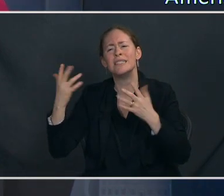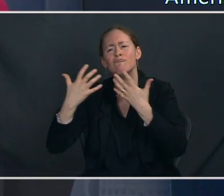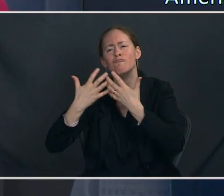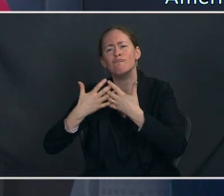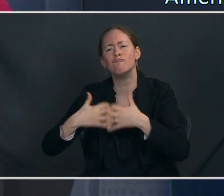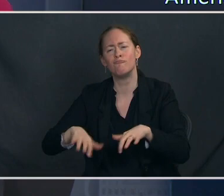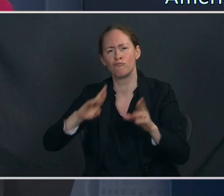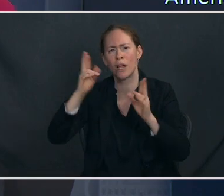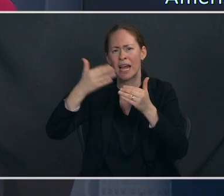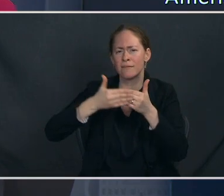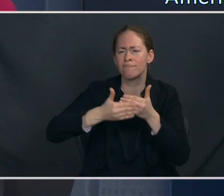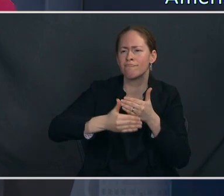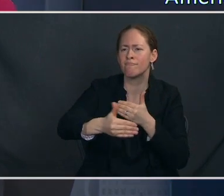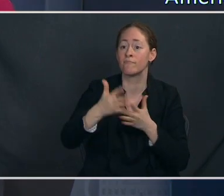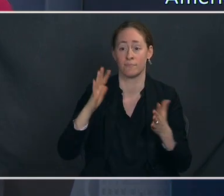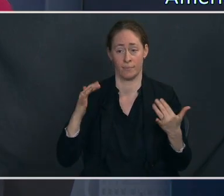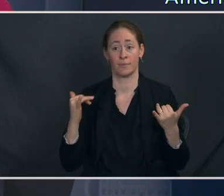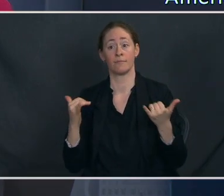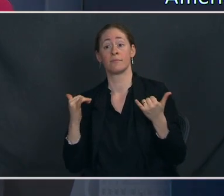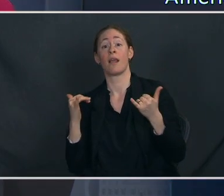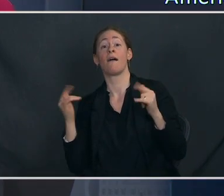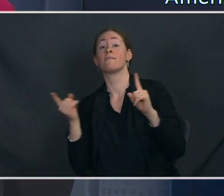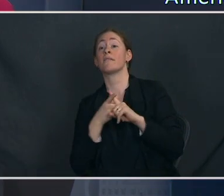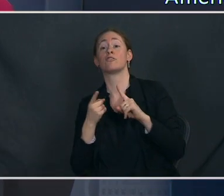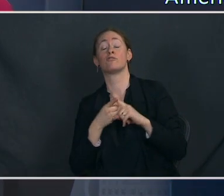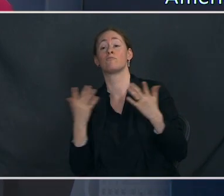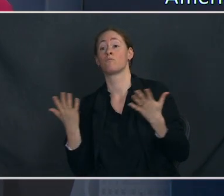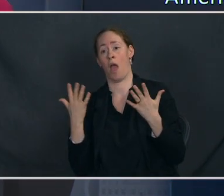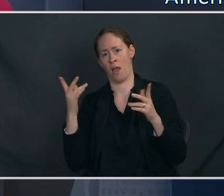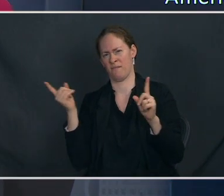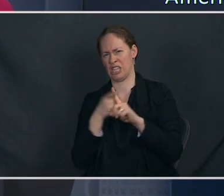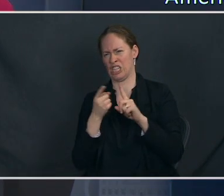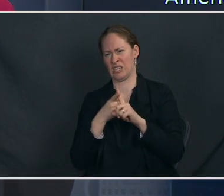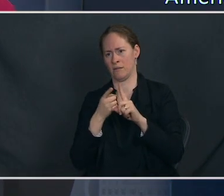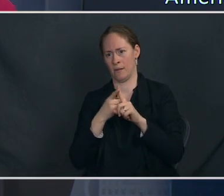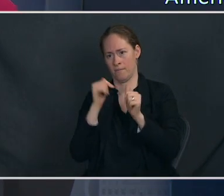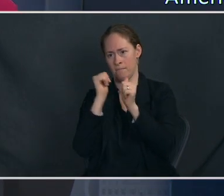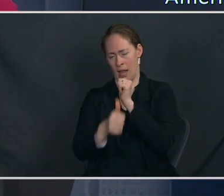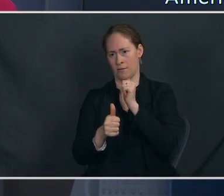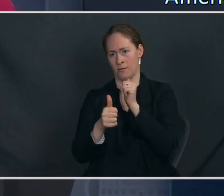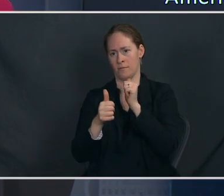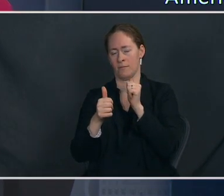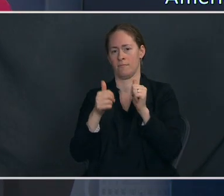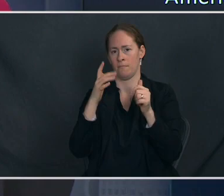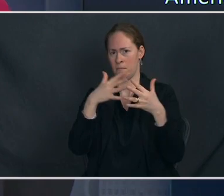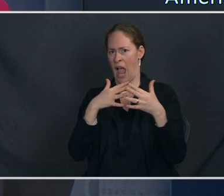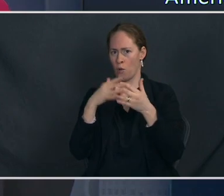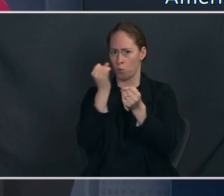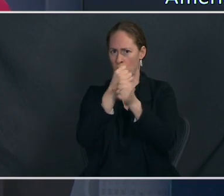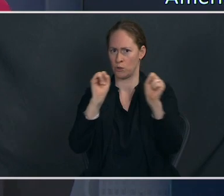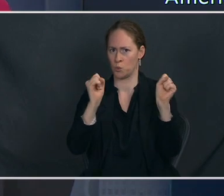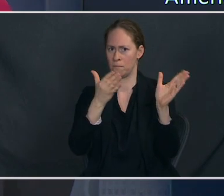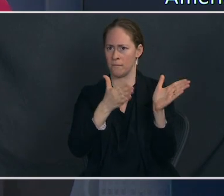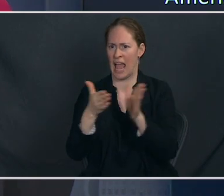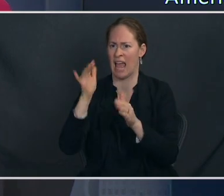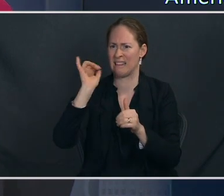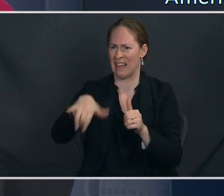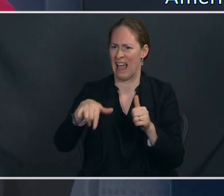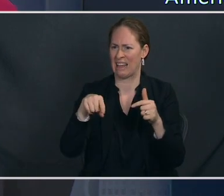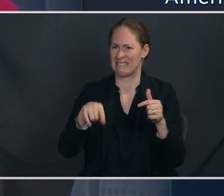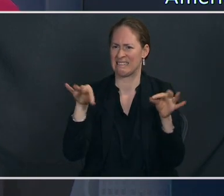the American Rescue Plan, as well as getting our nominees confirmed, and we'll be focused in the next few weeks on